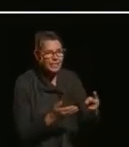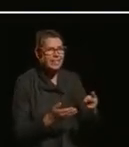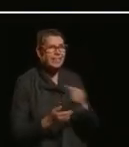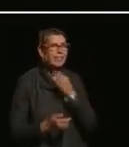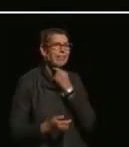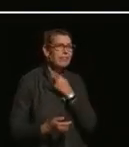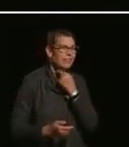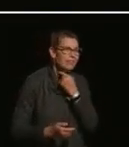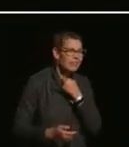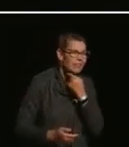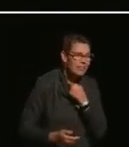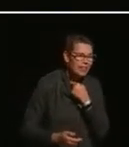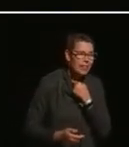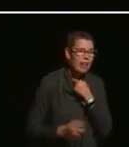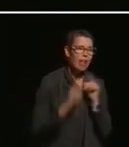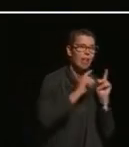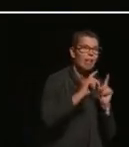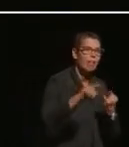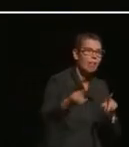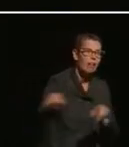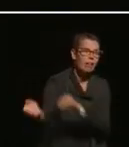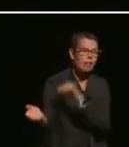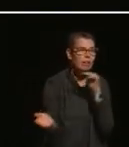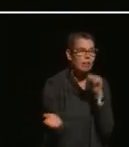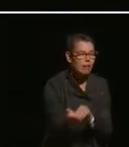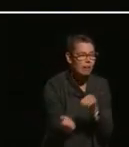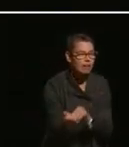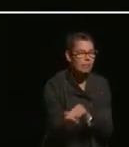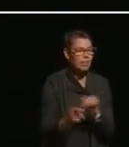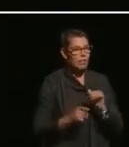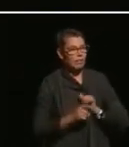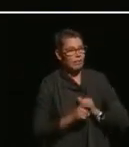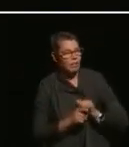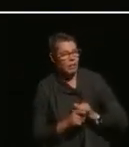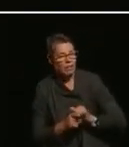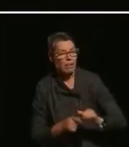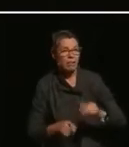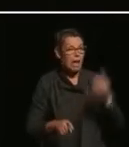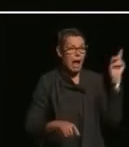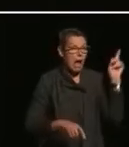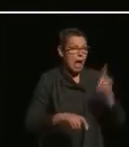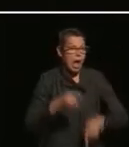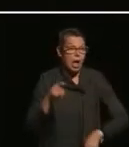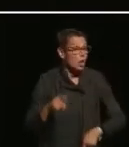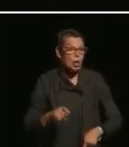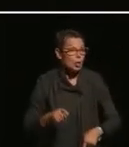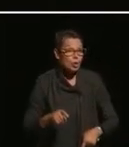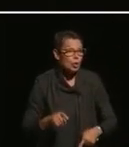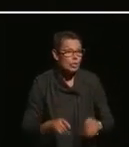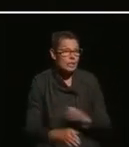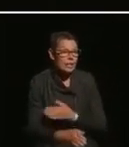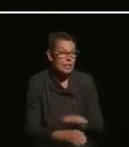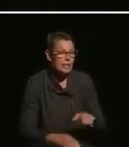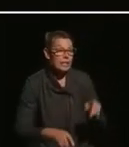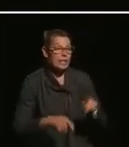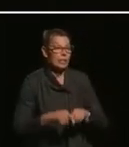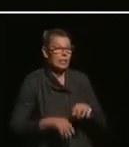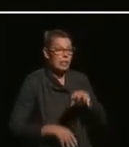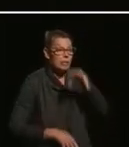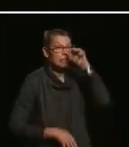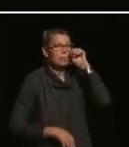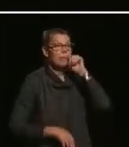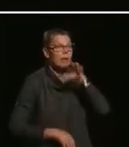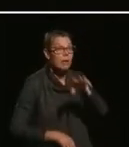rehearse for my fall tour. I couldn't intonate. I couldn't hold my notes. I couldn't phrase. I didn't know what would come